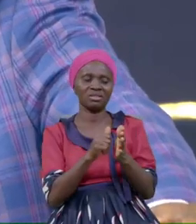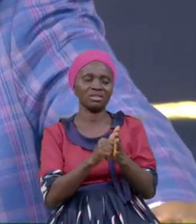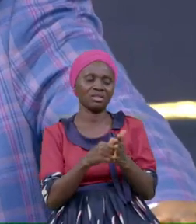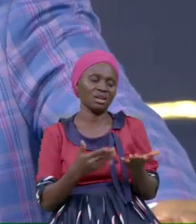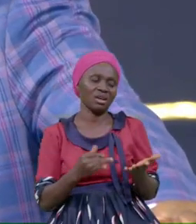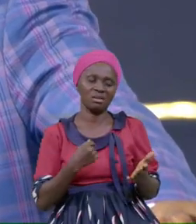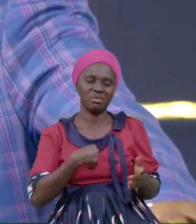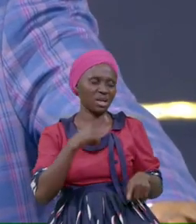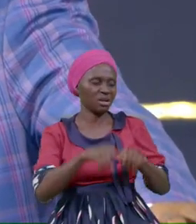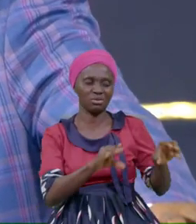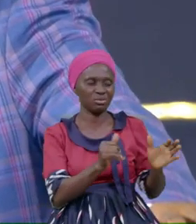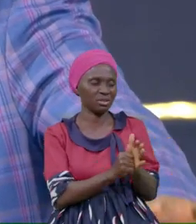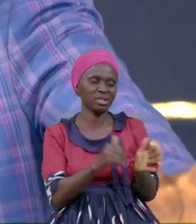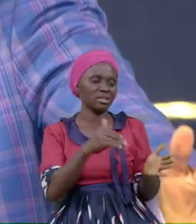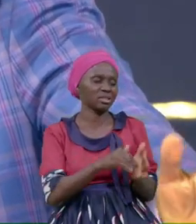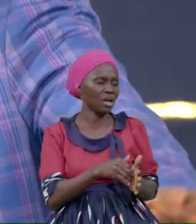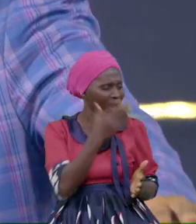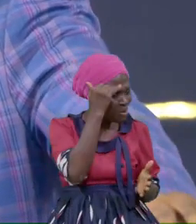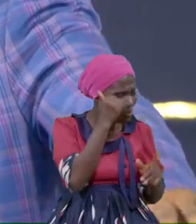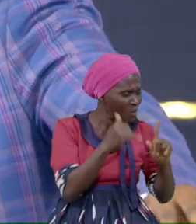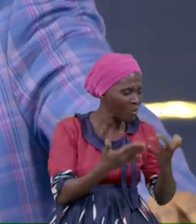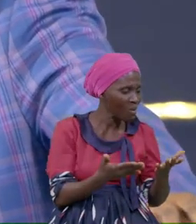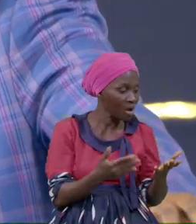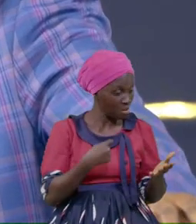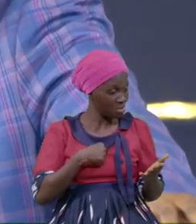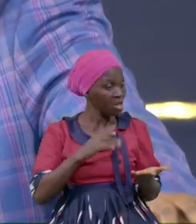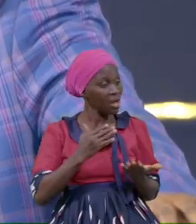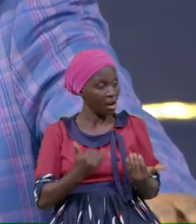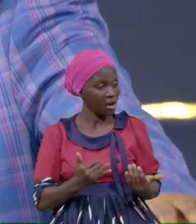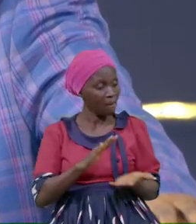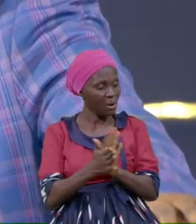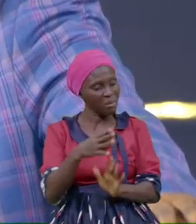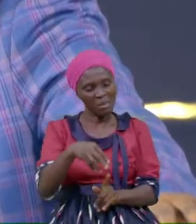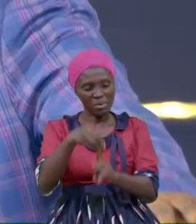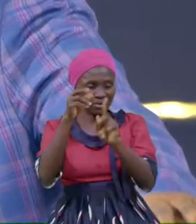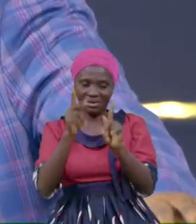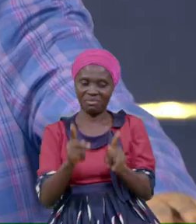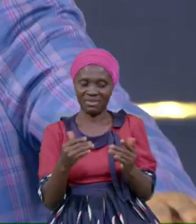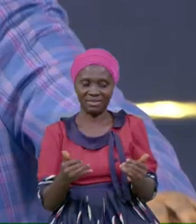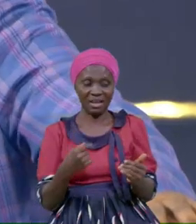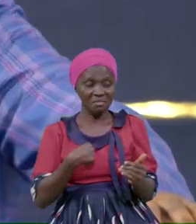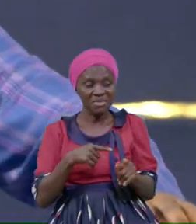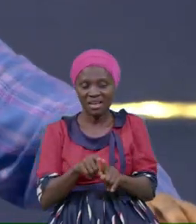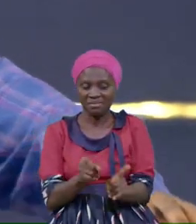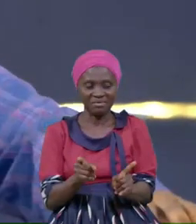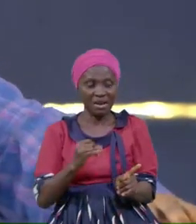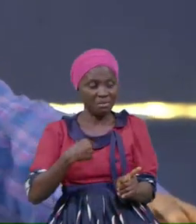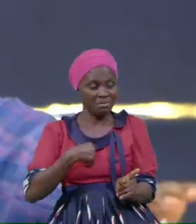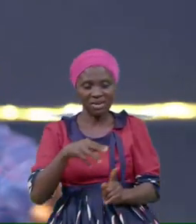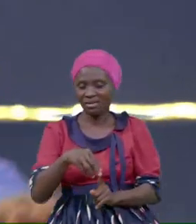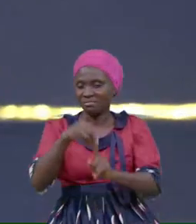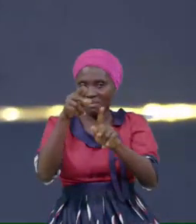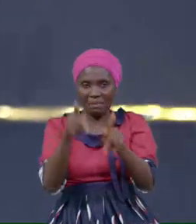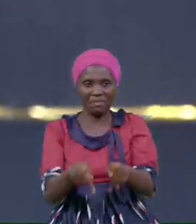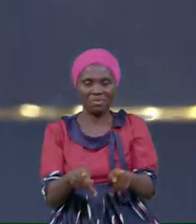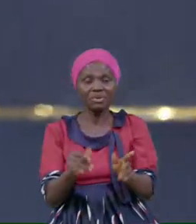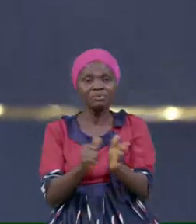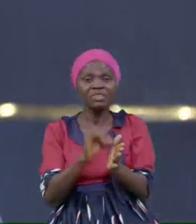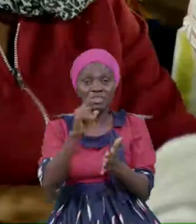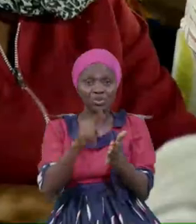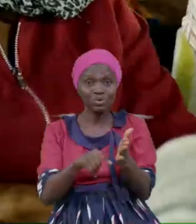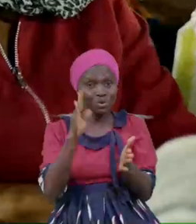anymore. Why? I'm peculiar. I'm different. I'm distinct. That's what comes to your life